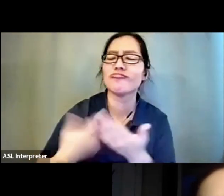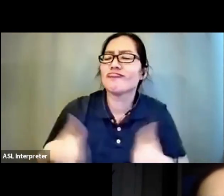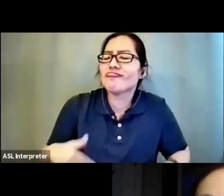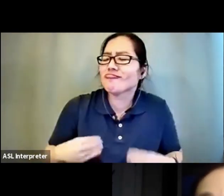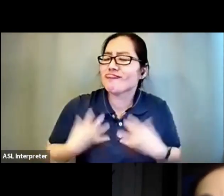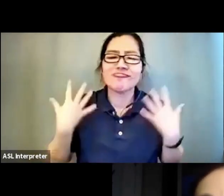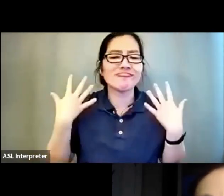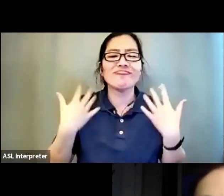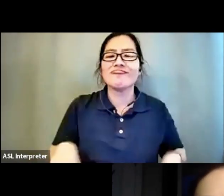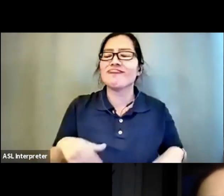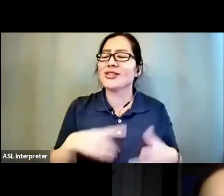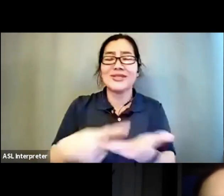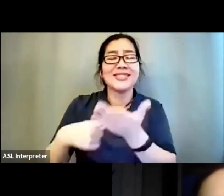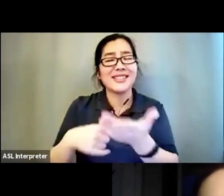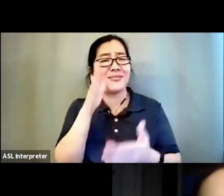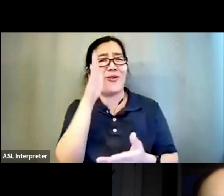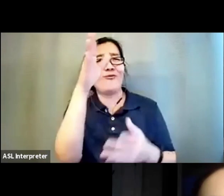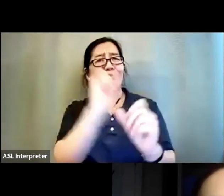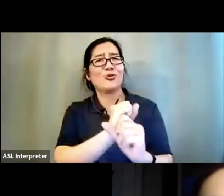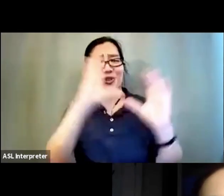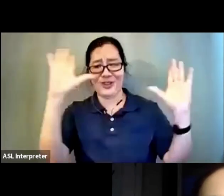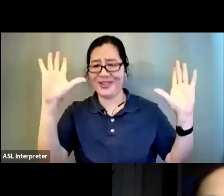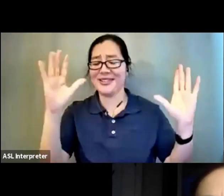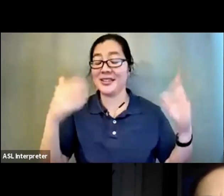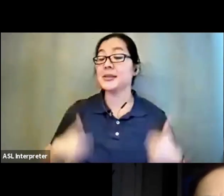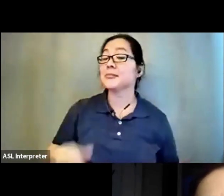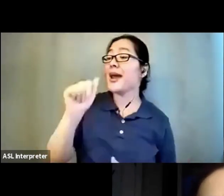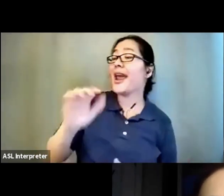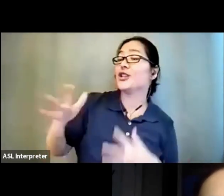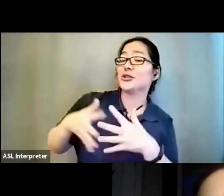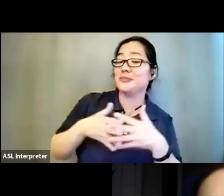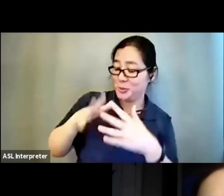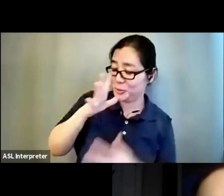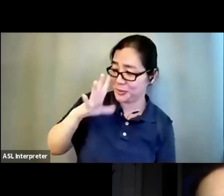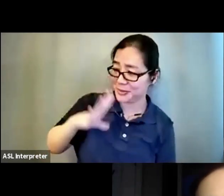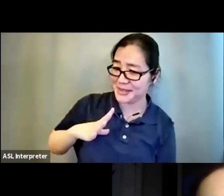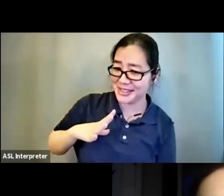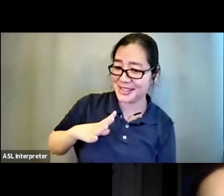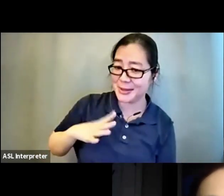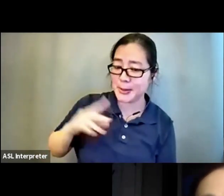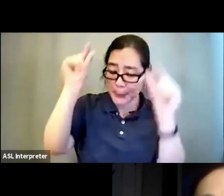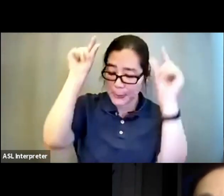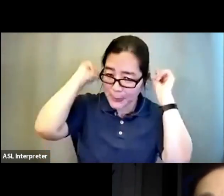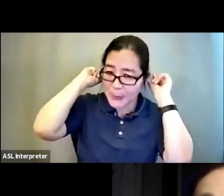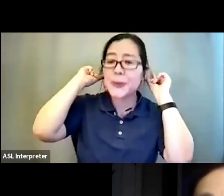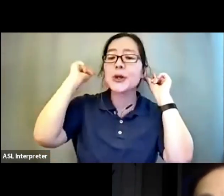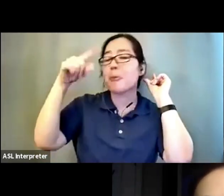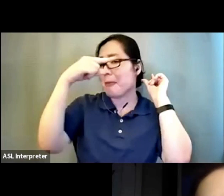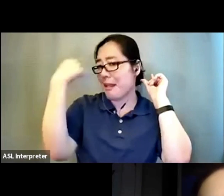about the future. I am an Asian American woman with very short hair, short black